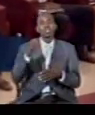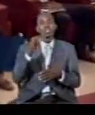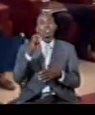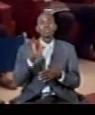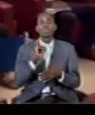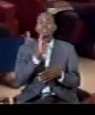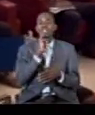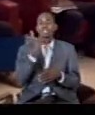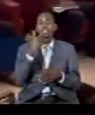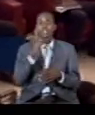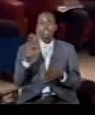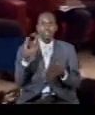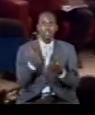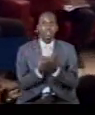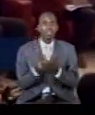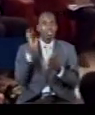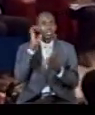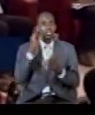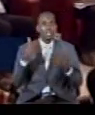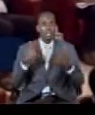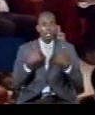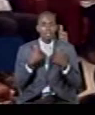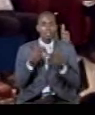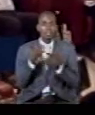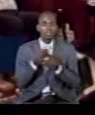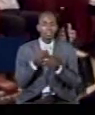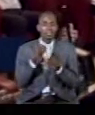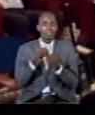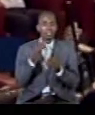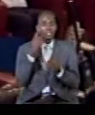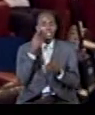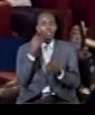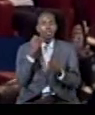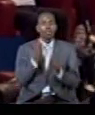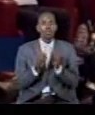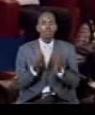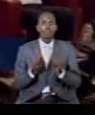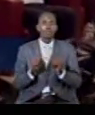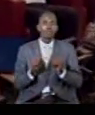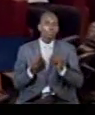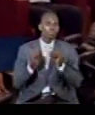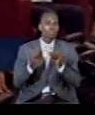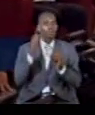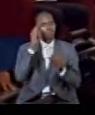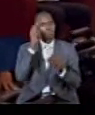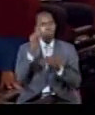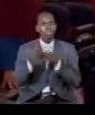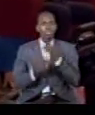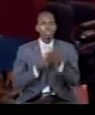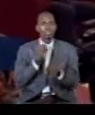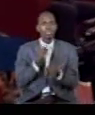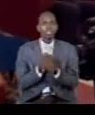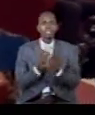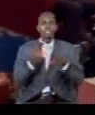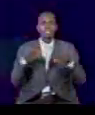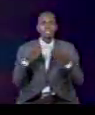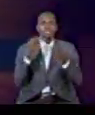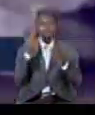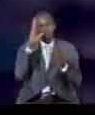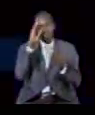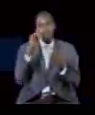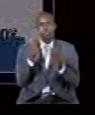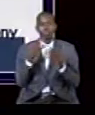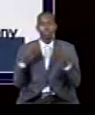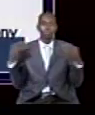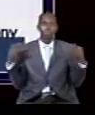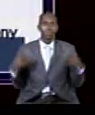he had itching in his eyes, which lasted for a number of years, gave him so much trouble, but